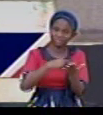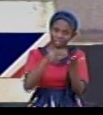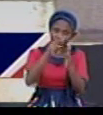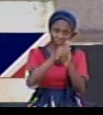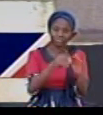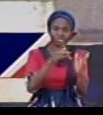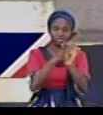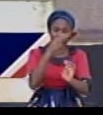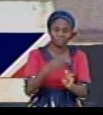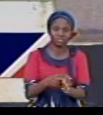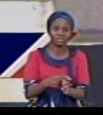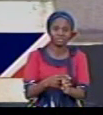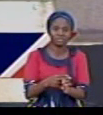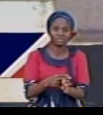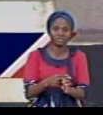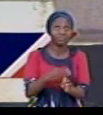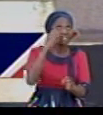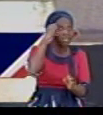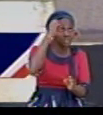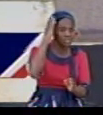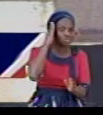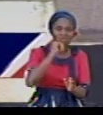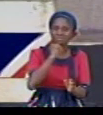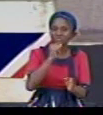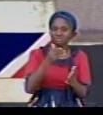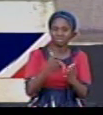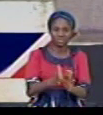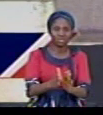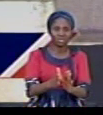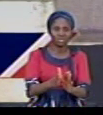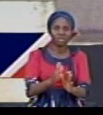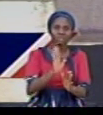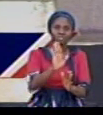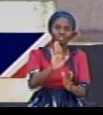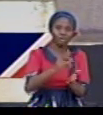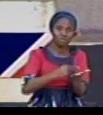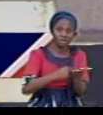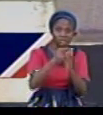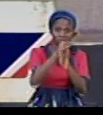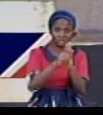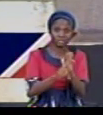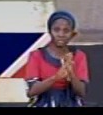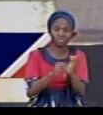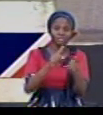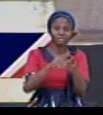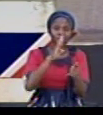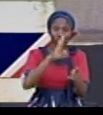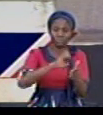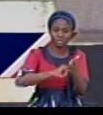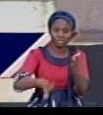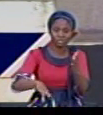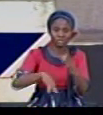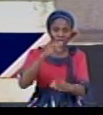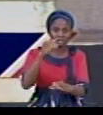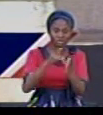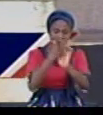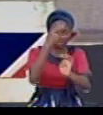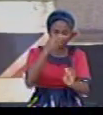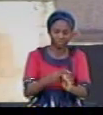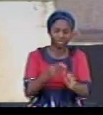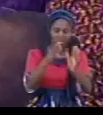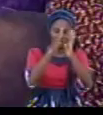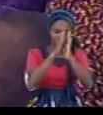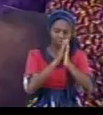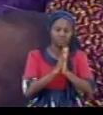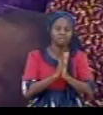righteousness. He will not allow your righteousness to be taken away in